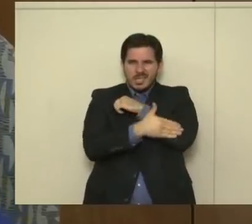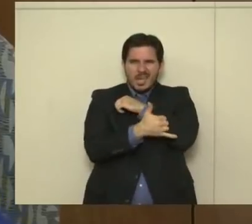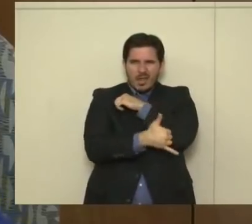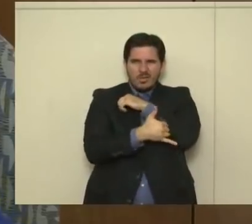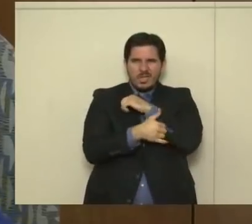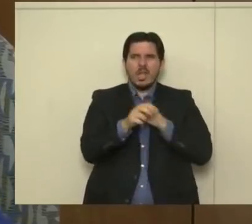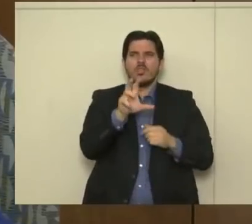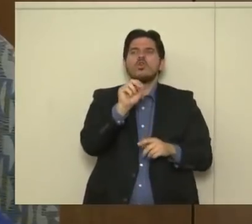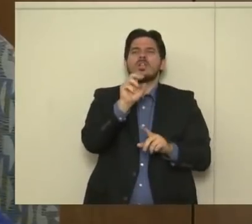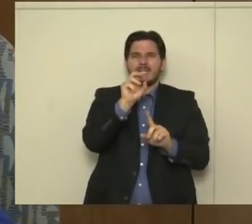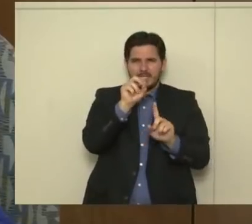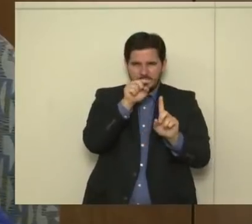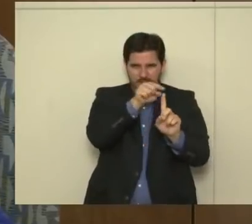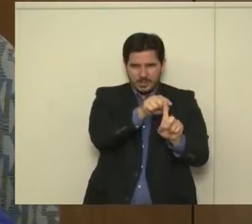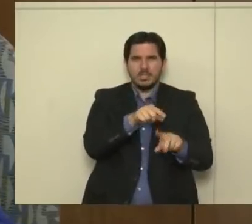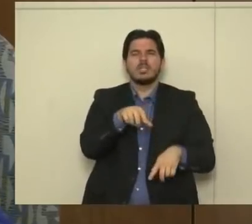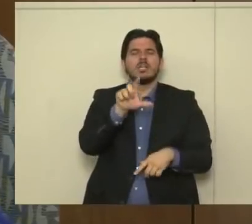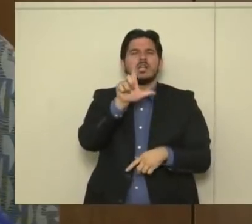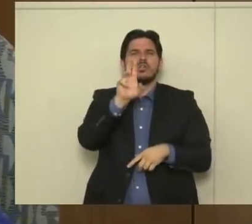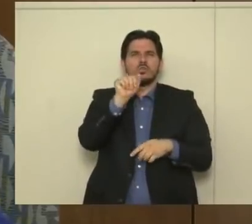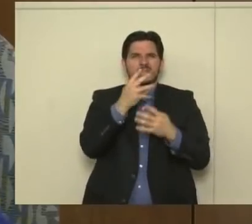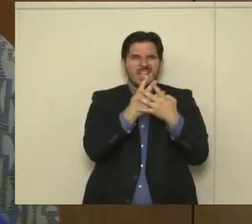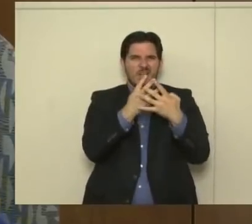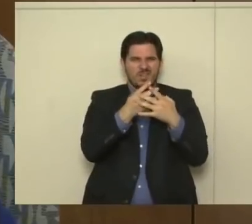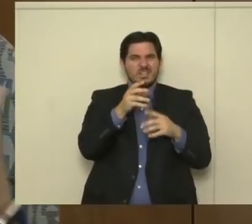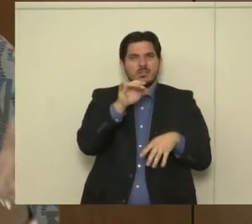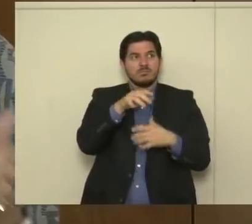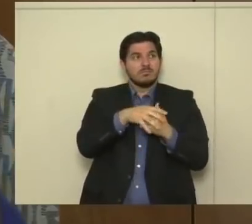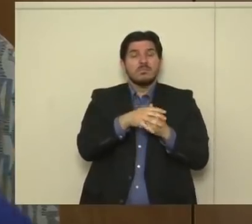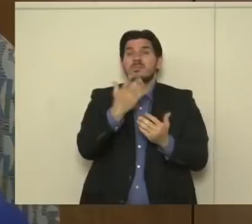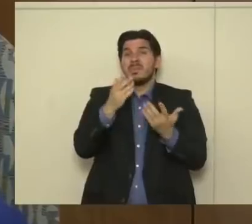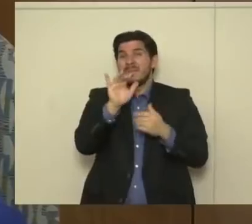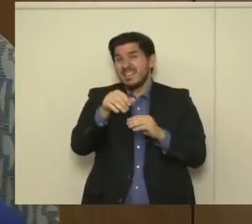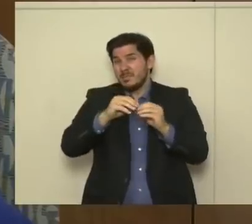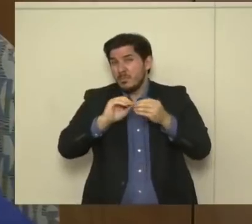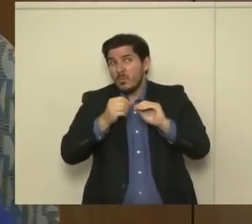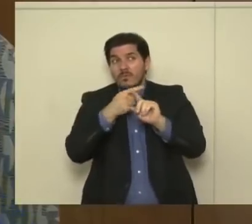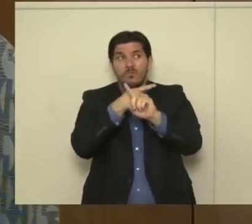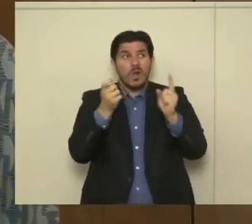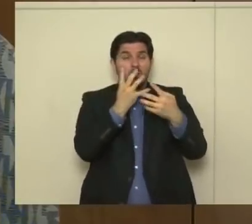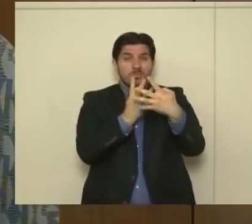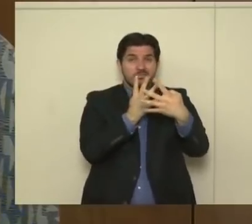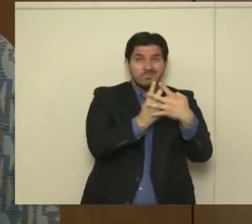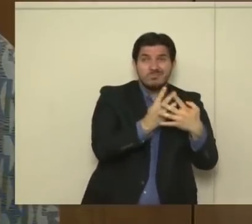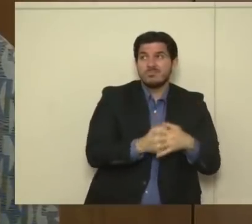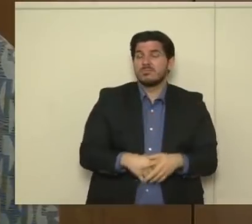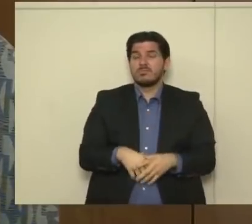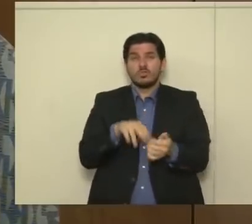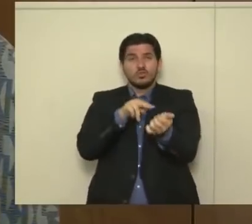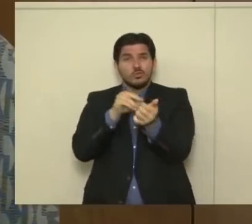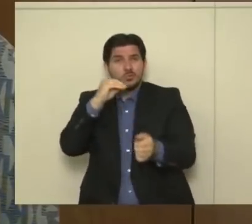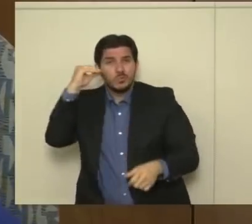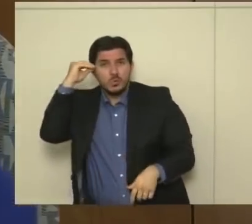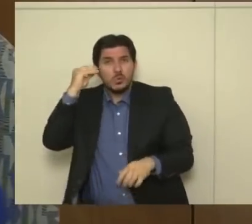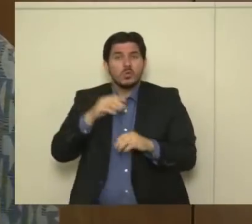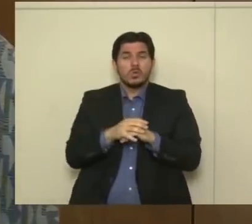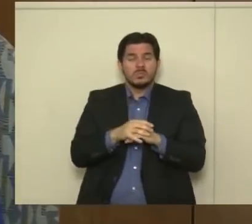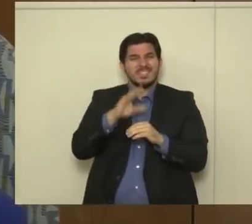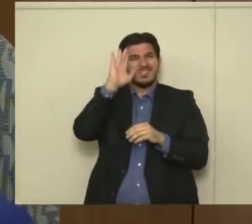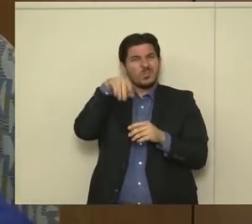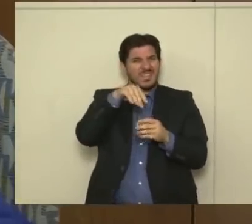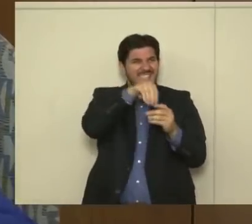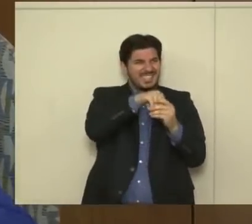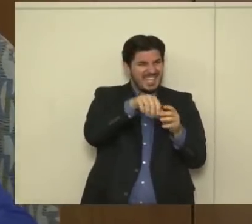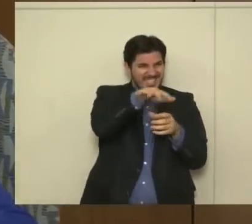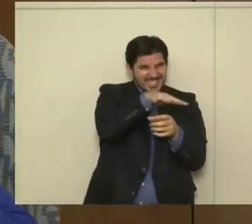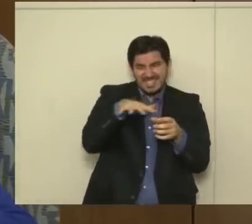high-risk issue, like a detention center or a jail or a prison or a nursing home, we know that spread is fast. You get